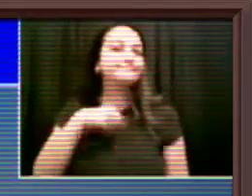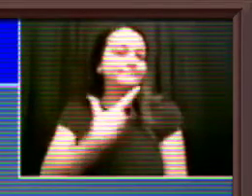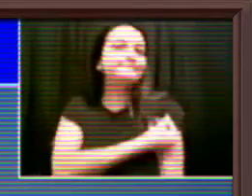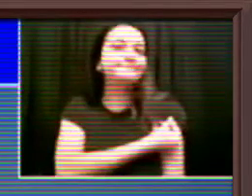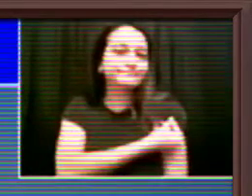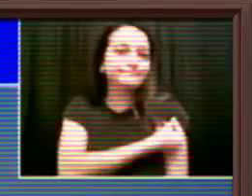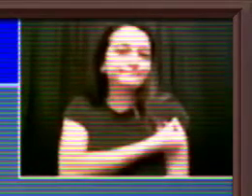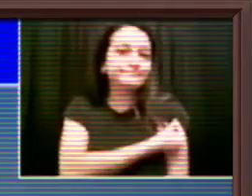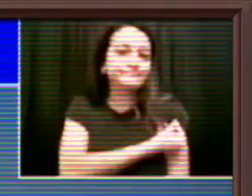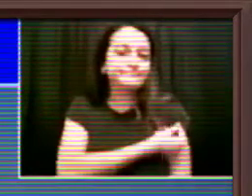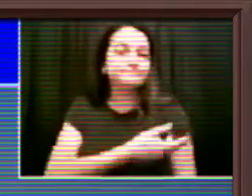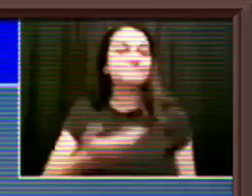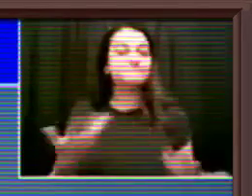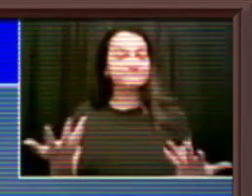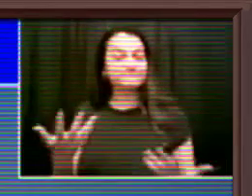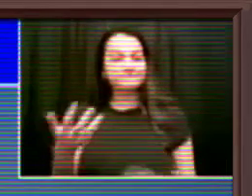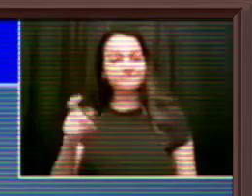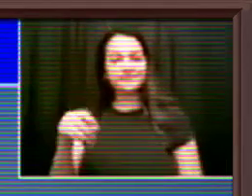over it all.